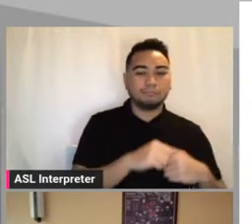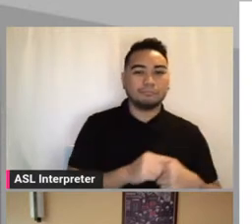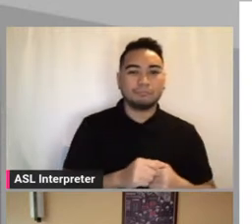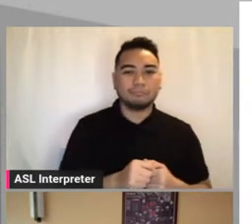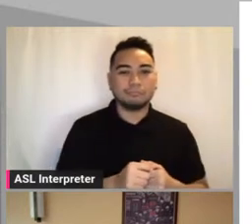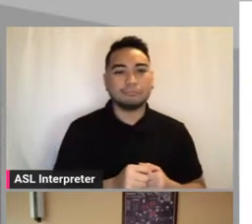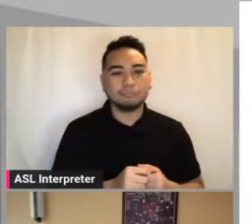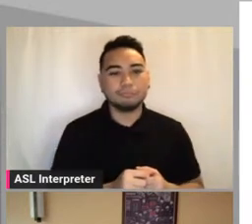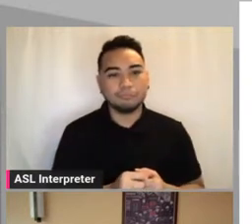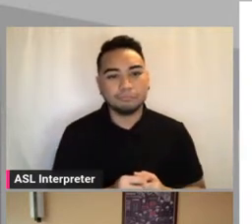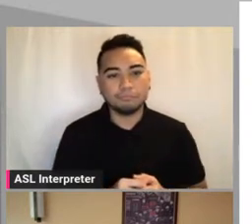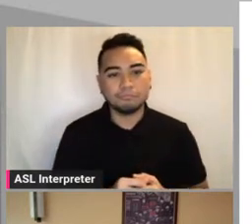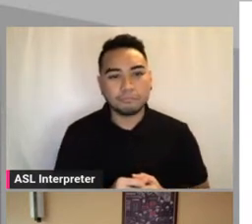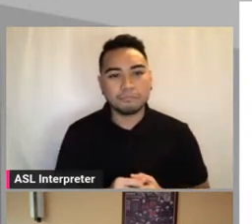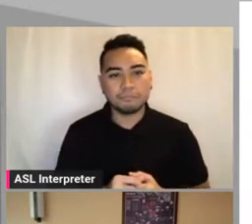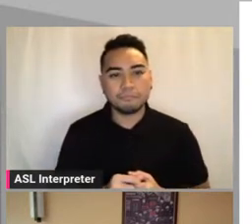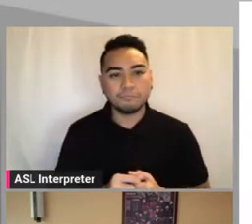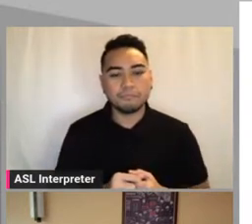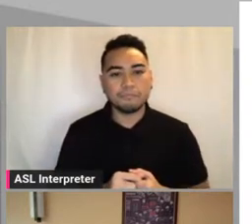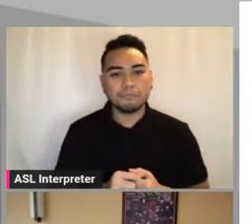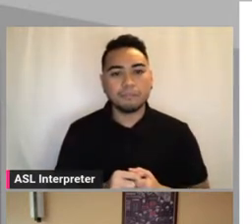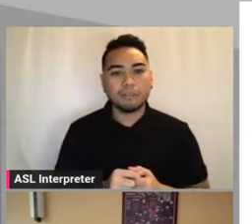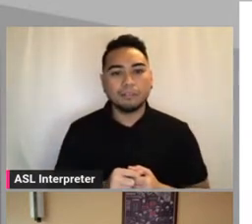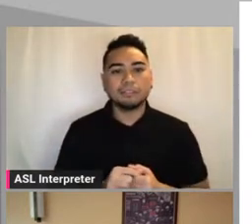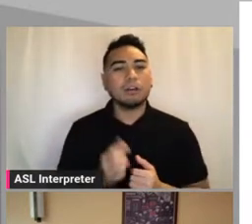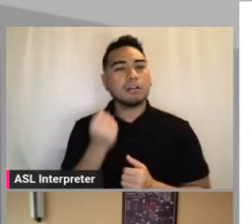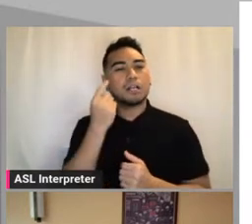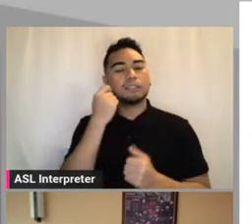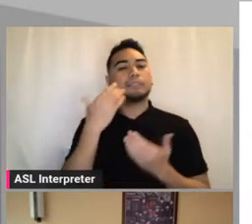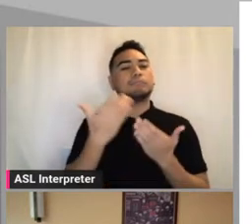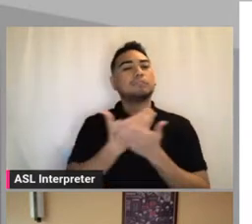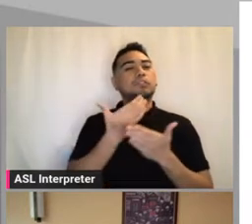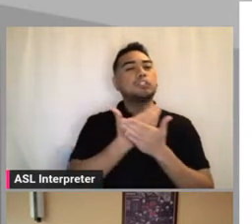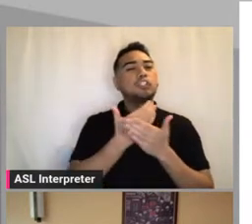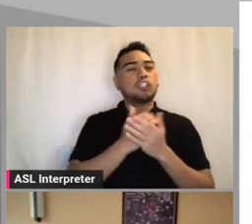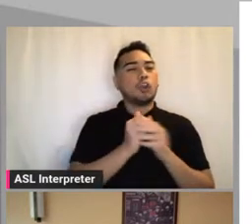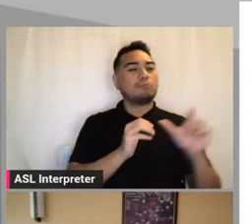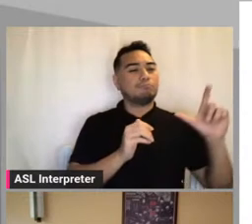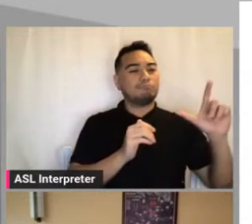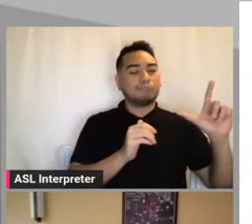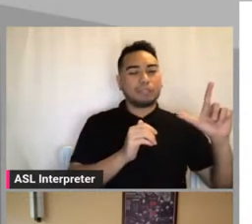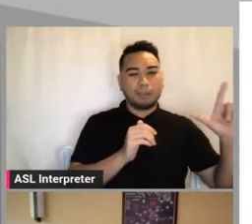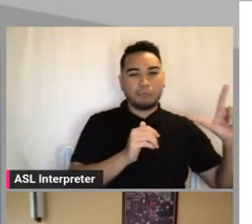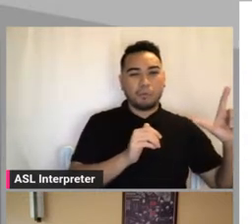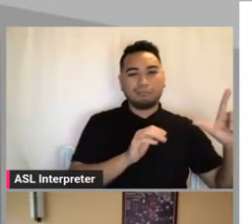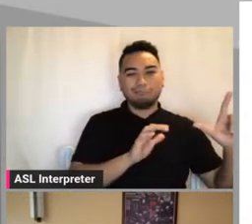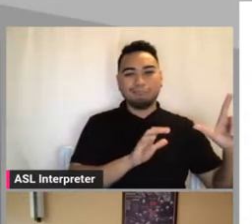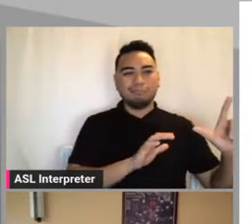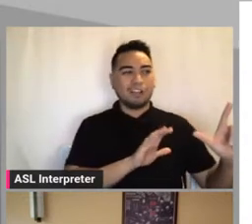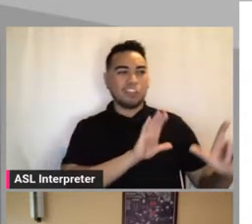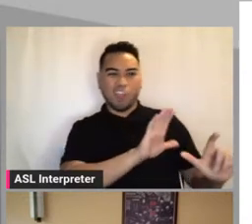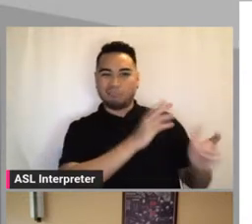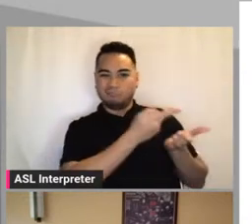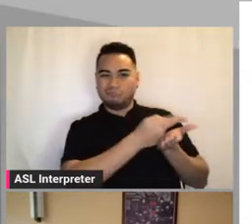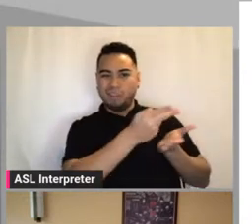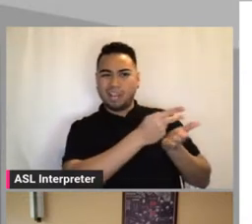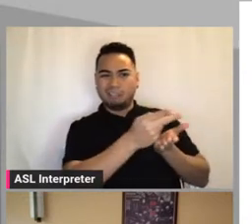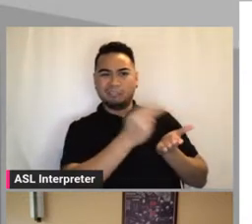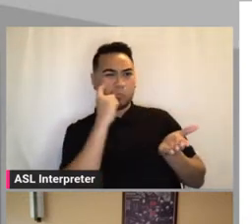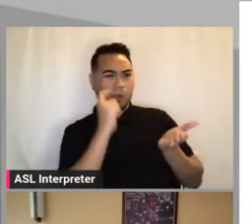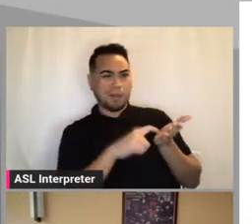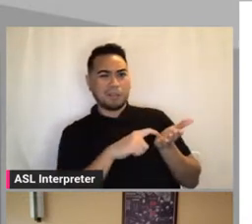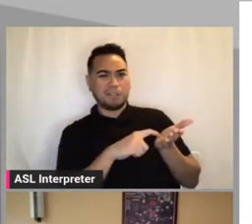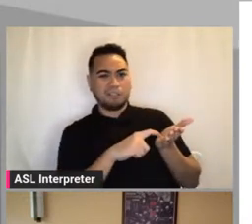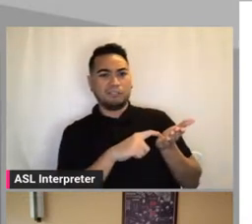of neoliberalism. And as neoliberal failures became more evident, especially in 2008,